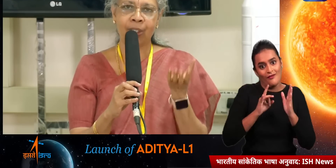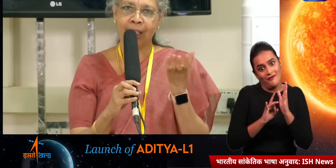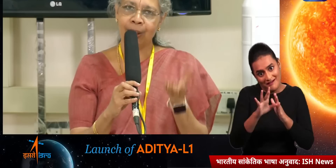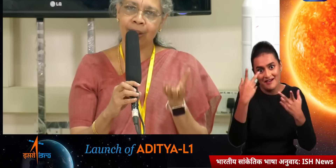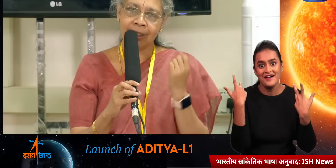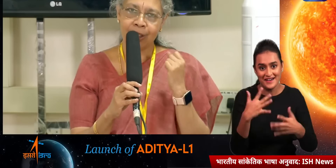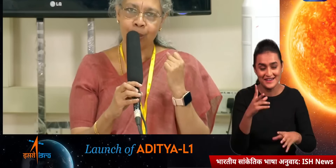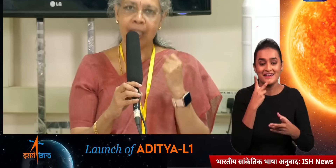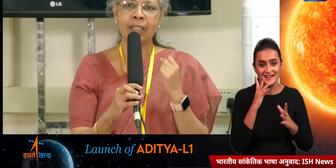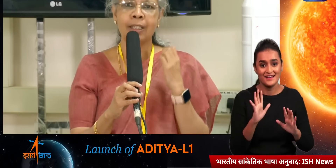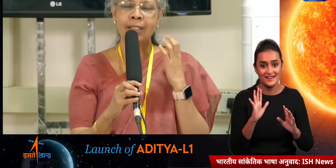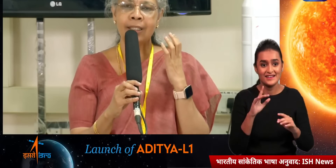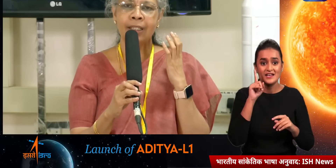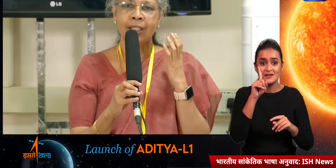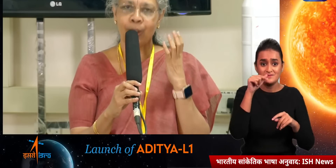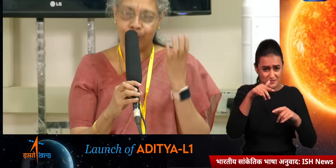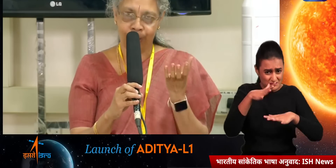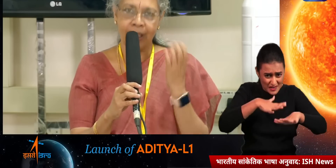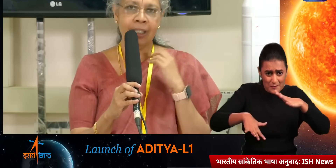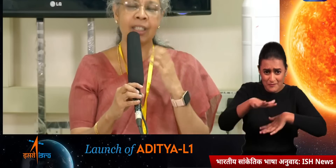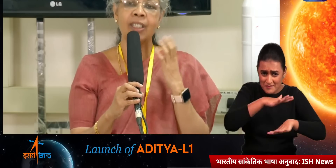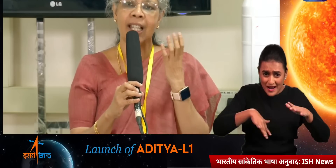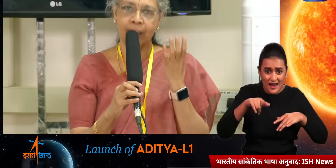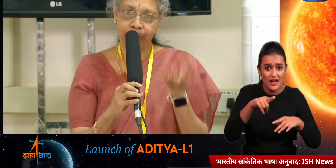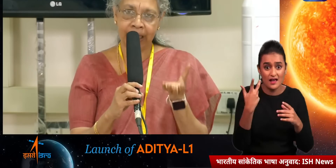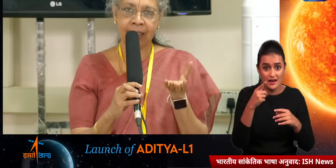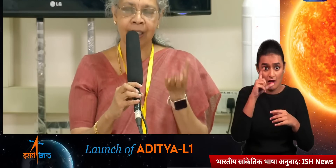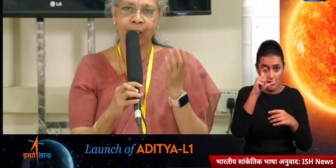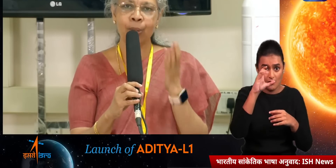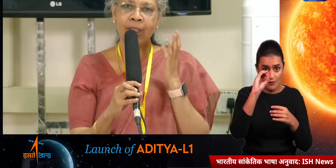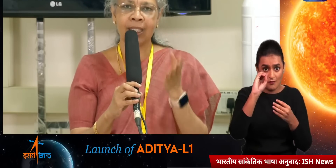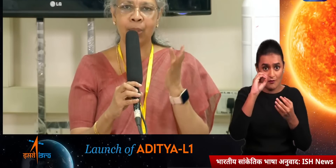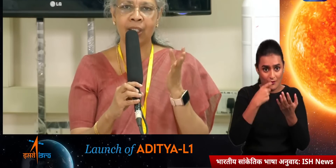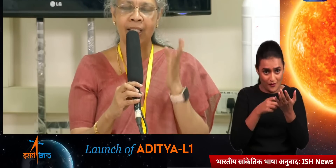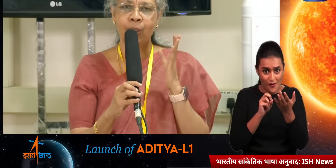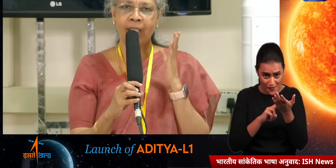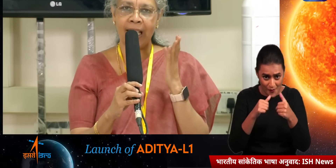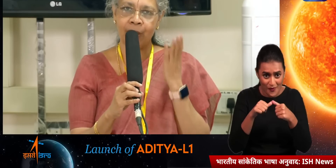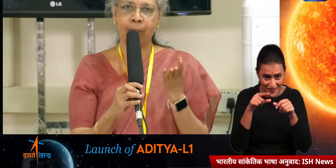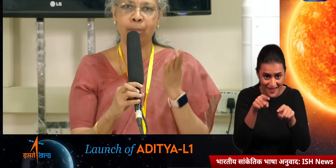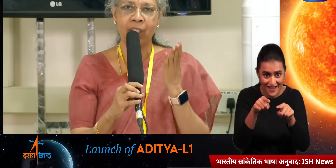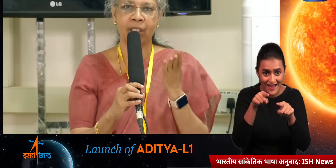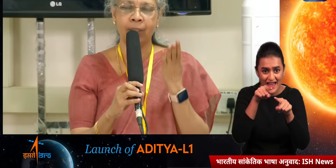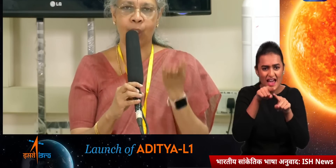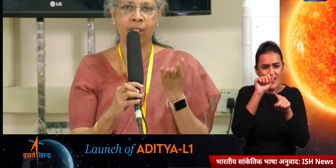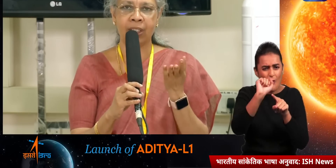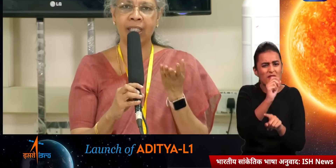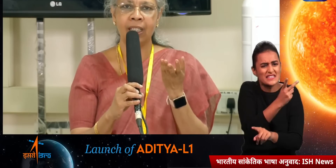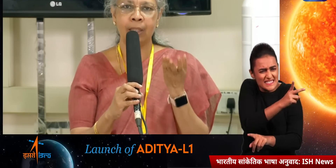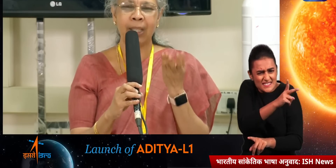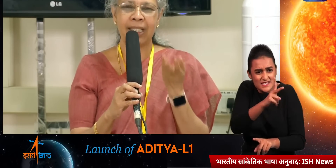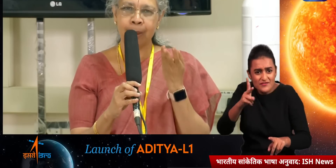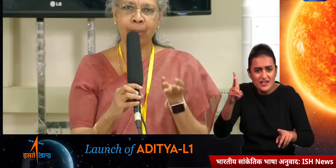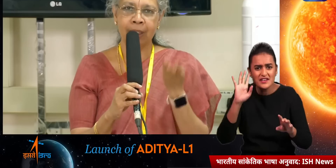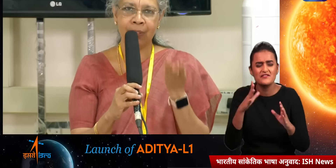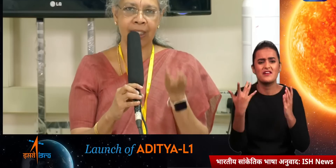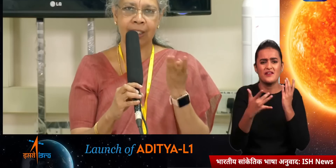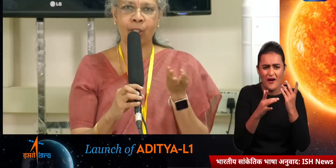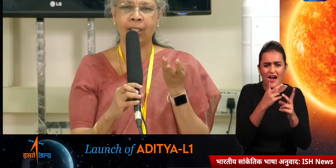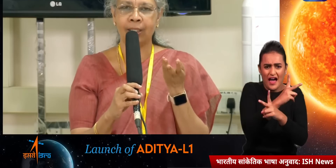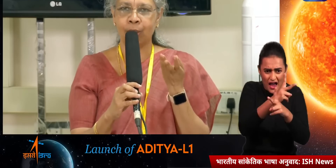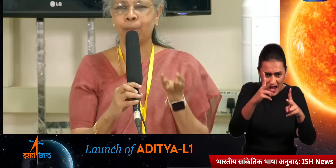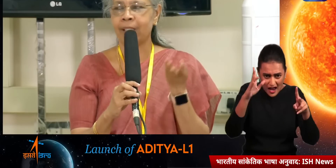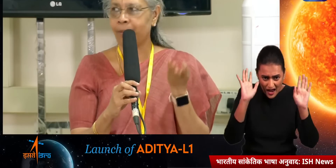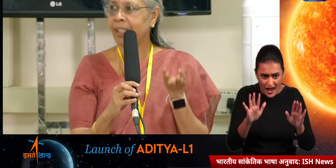planning to study using this instrument is the corona, its dynamics. Through this emission line, you can actually measure the velocity by simple